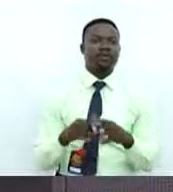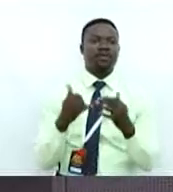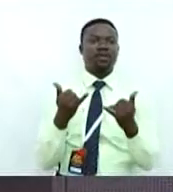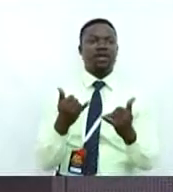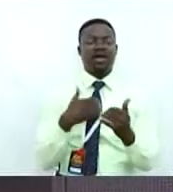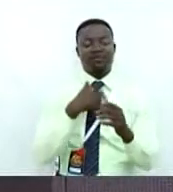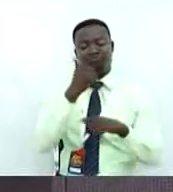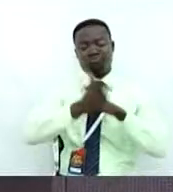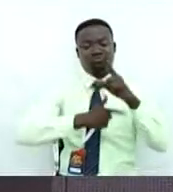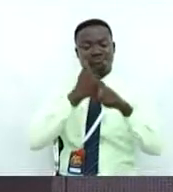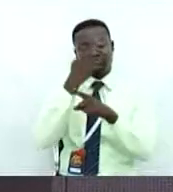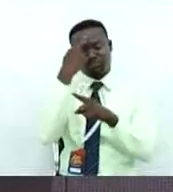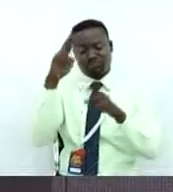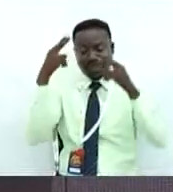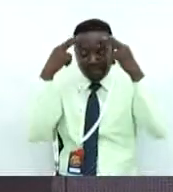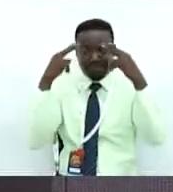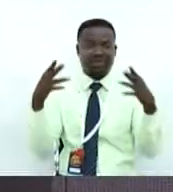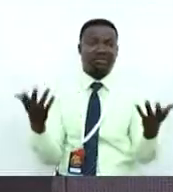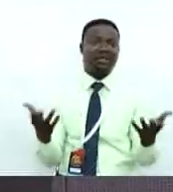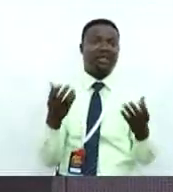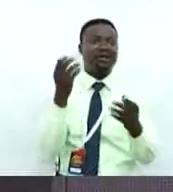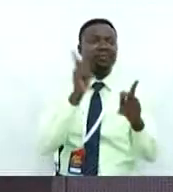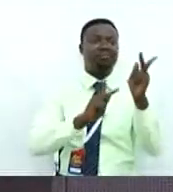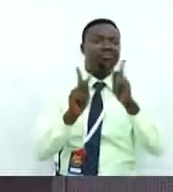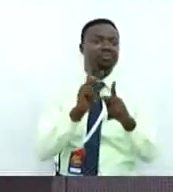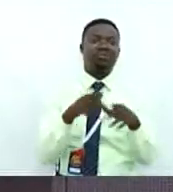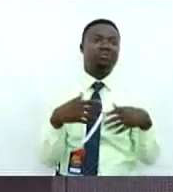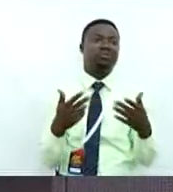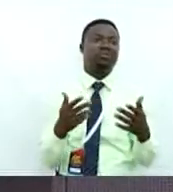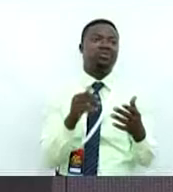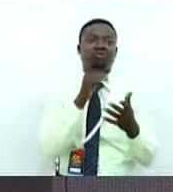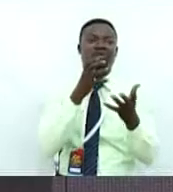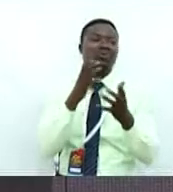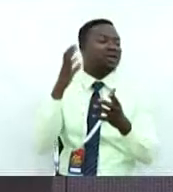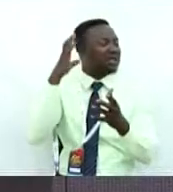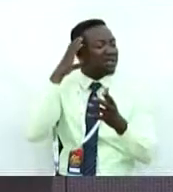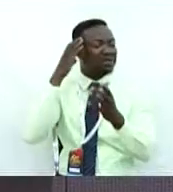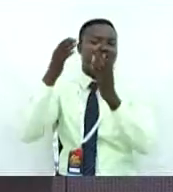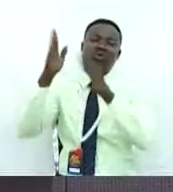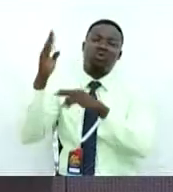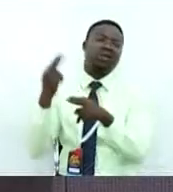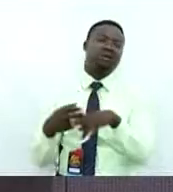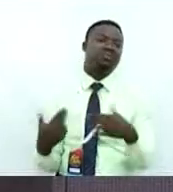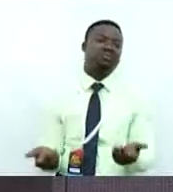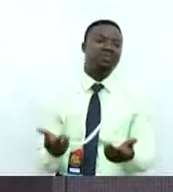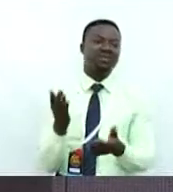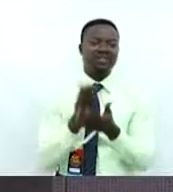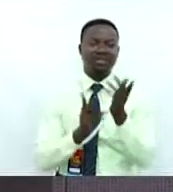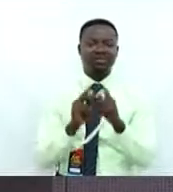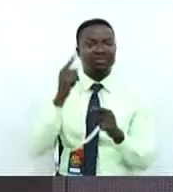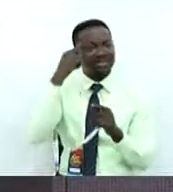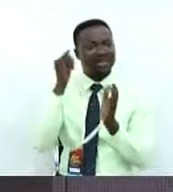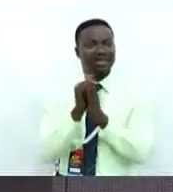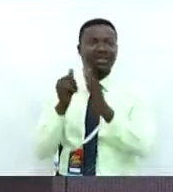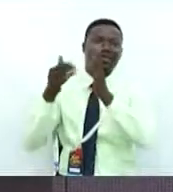global rebellion going on. People do not like to hear the name of God. Some people think that even